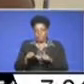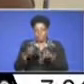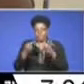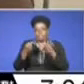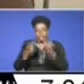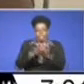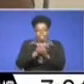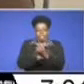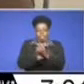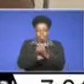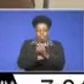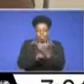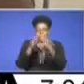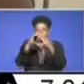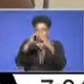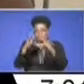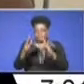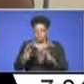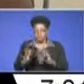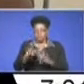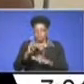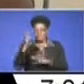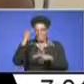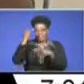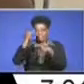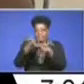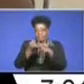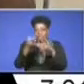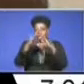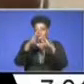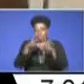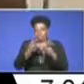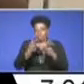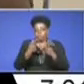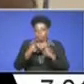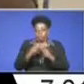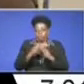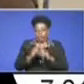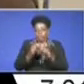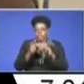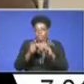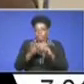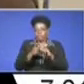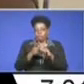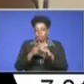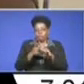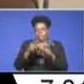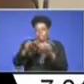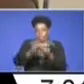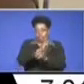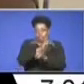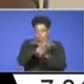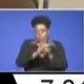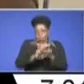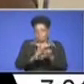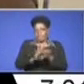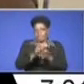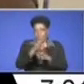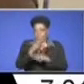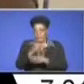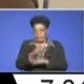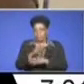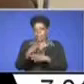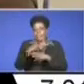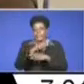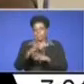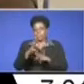houses, and when we identify the houses, we try to disassemble them. We speak to them,